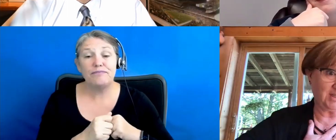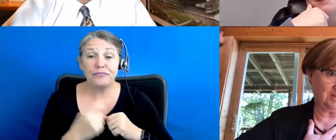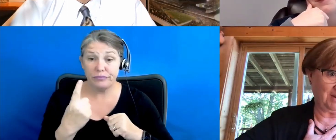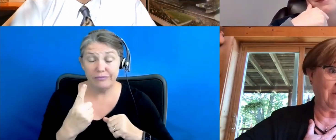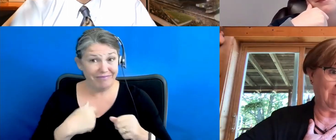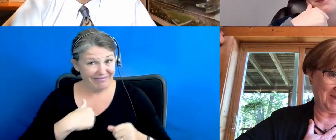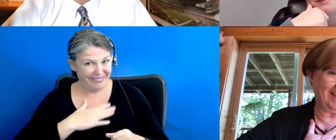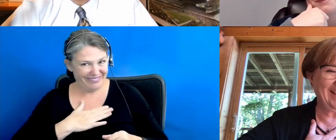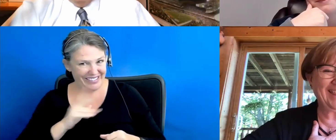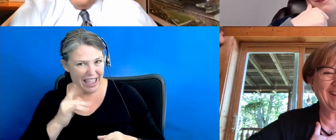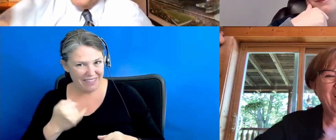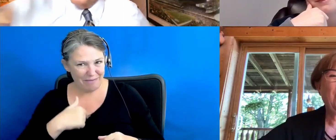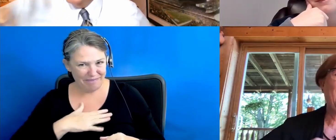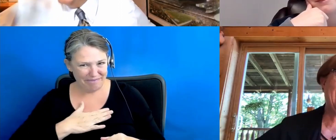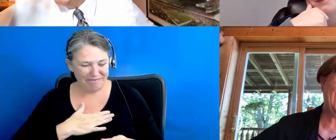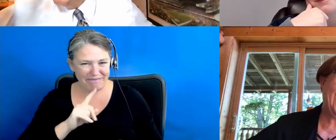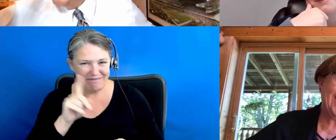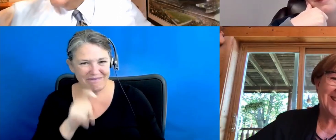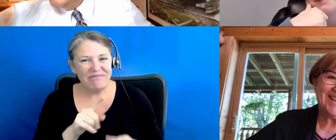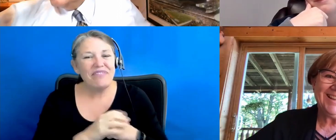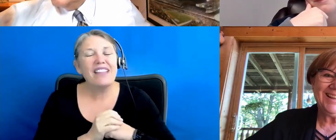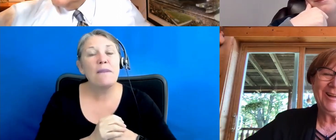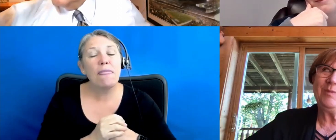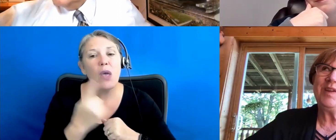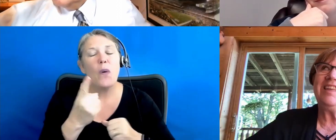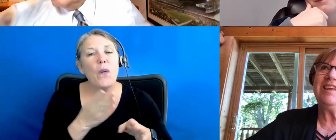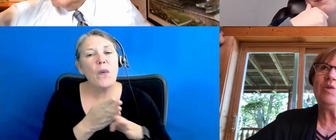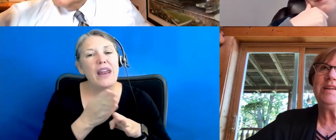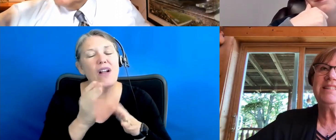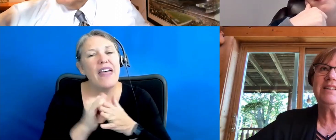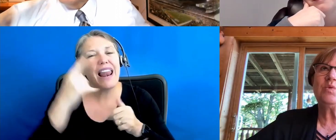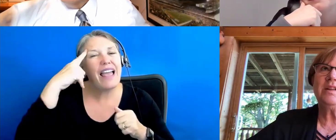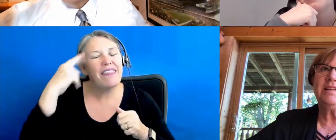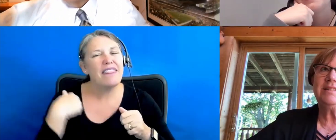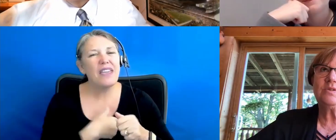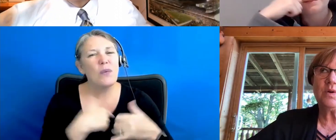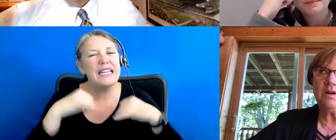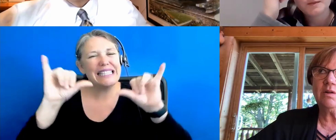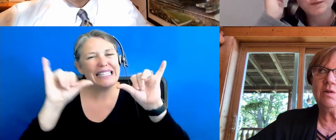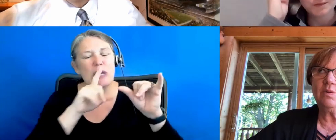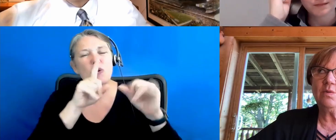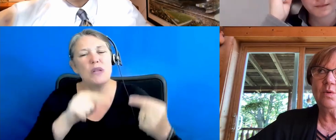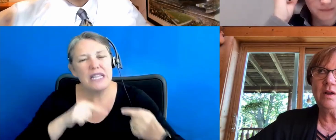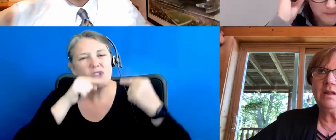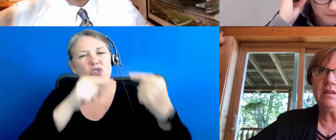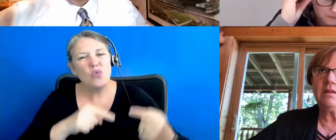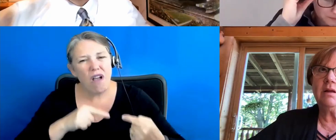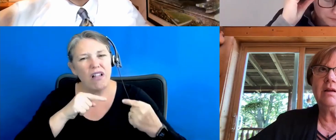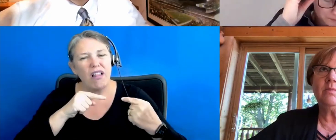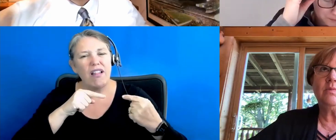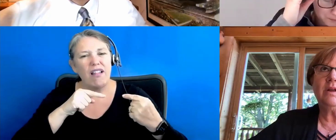have a question, if I may, that one of the areas that I think we still really struggle